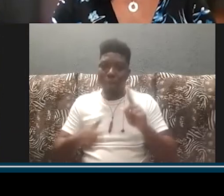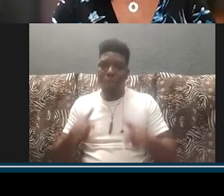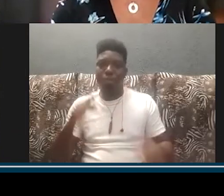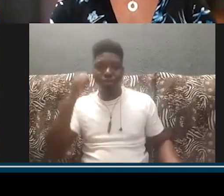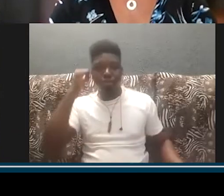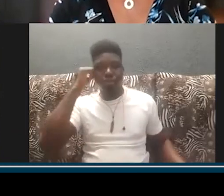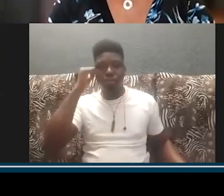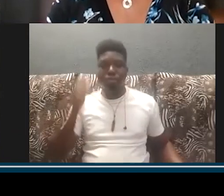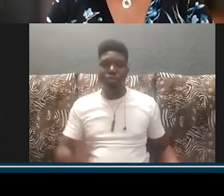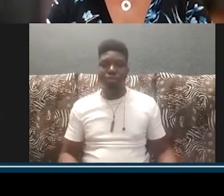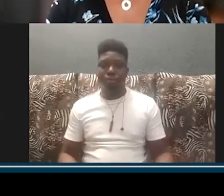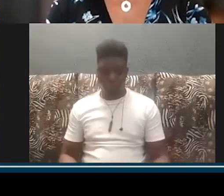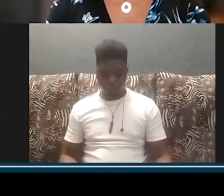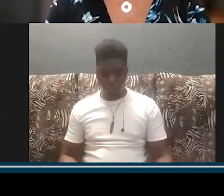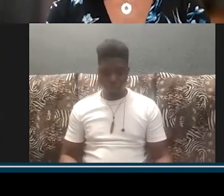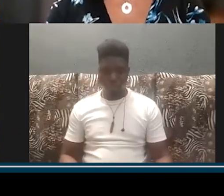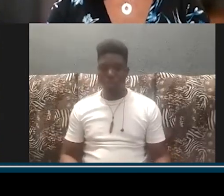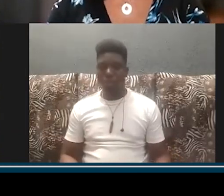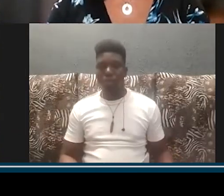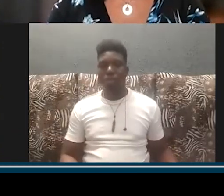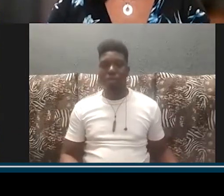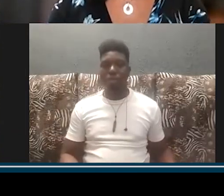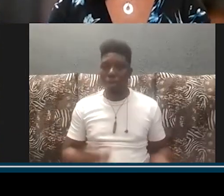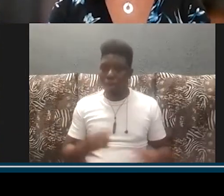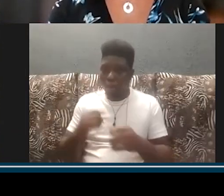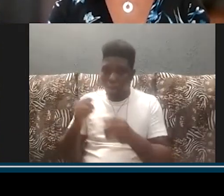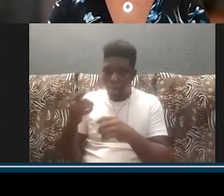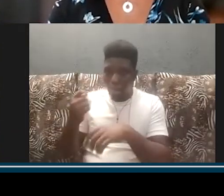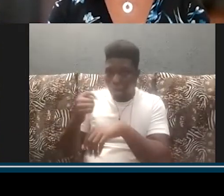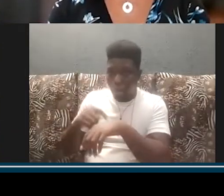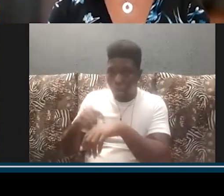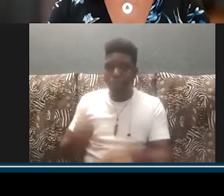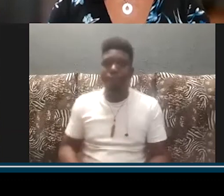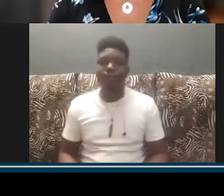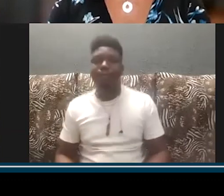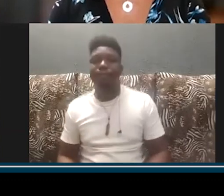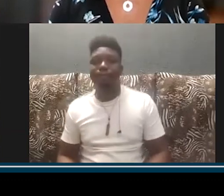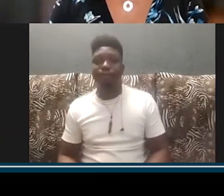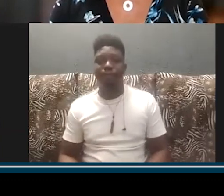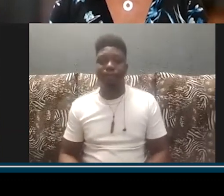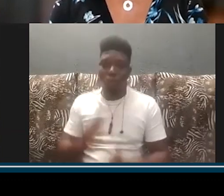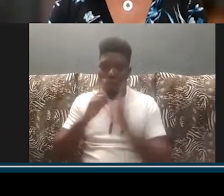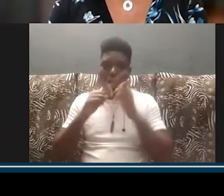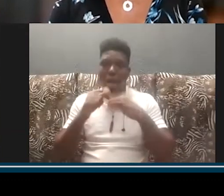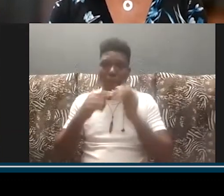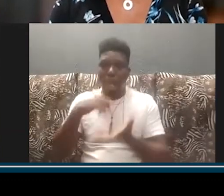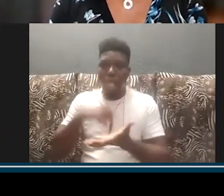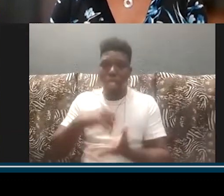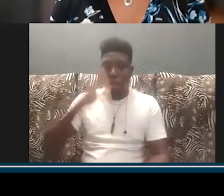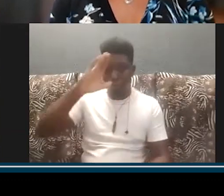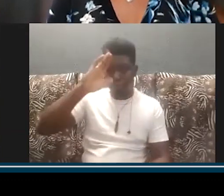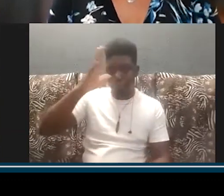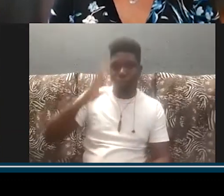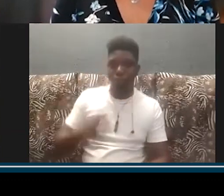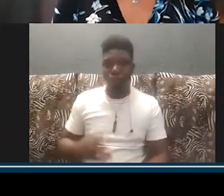never heard of the term curb cut, and you never thought about it, hello, privilege, my old